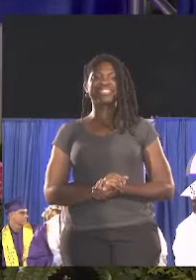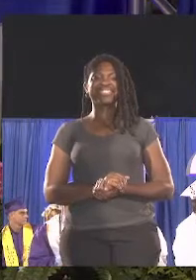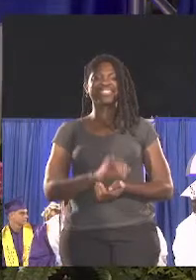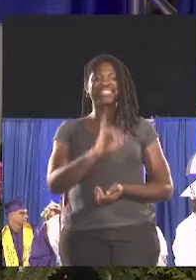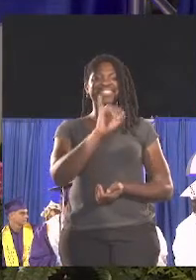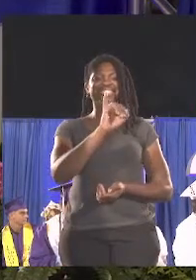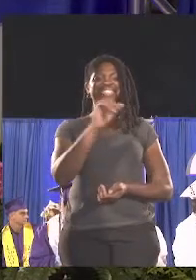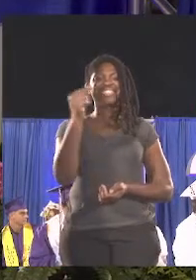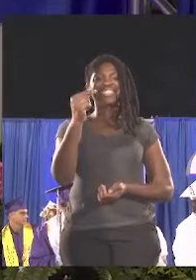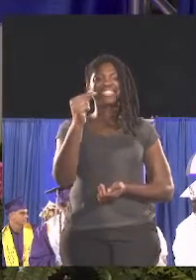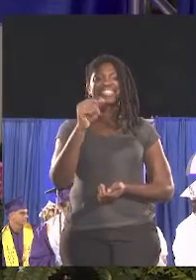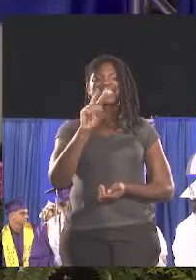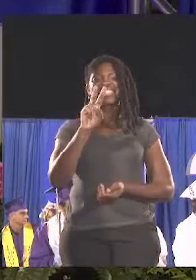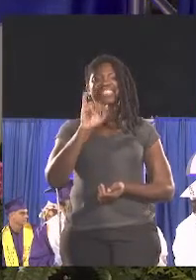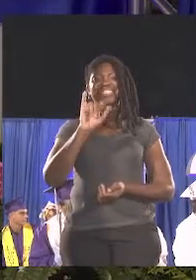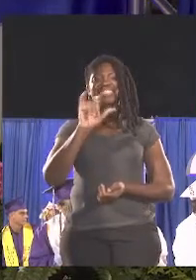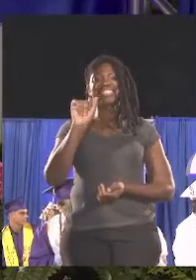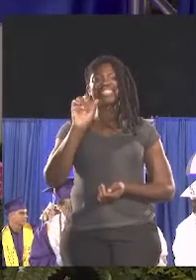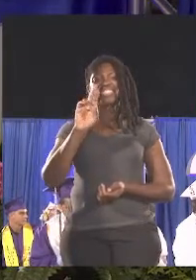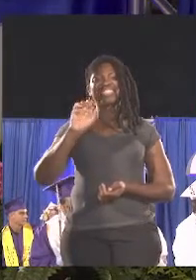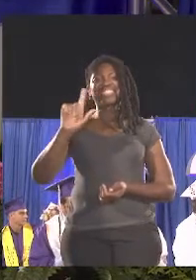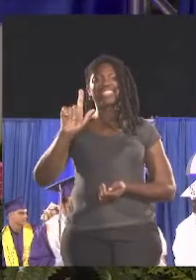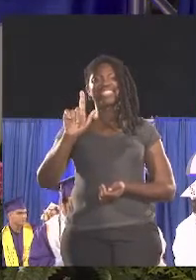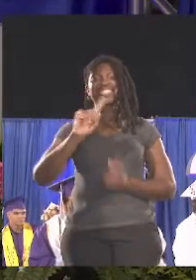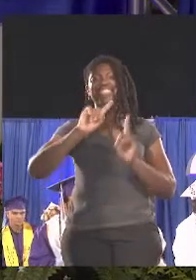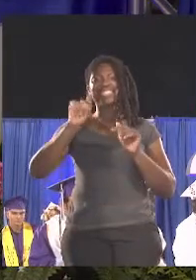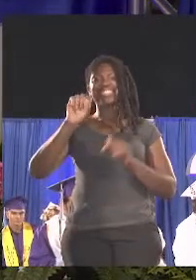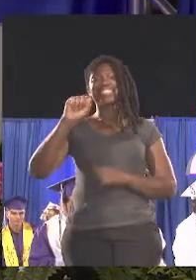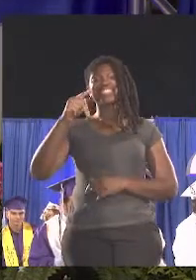Isaac G. Villarreal, St. Philip's College.